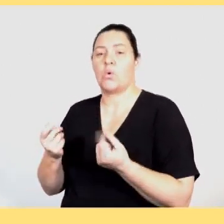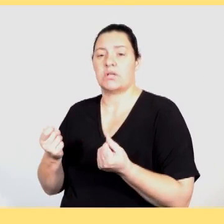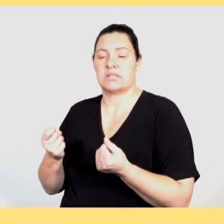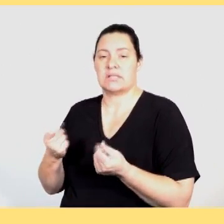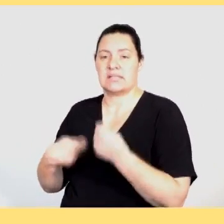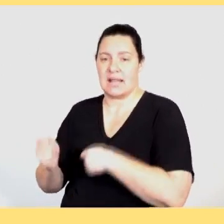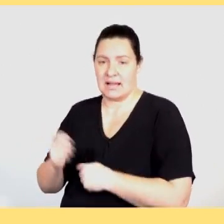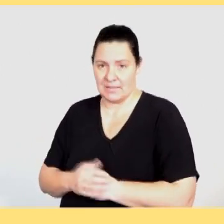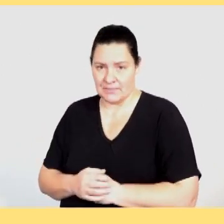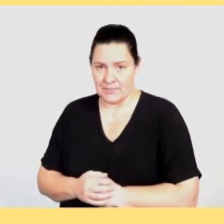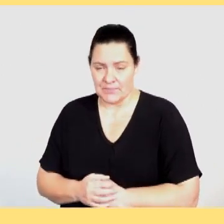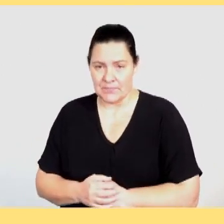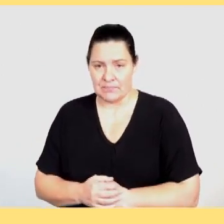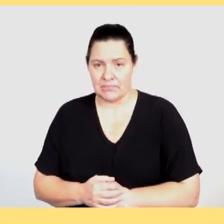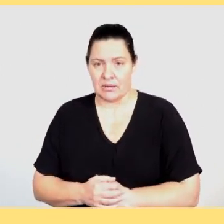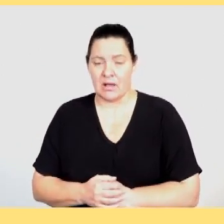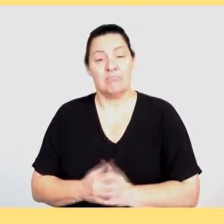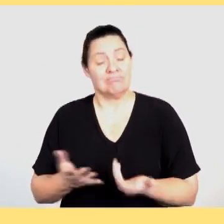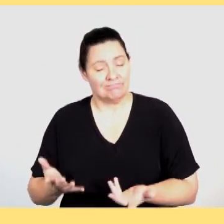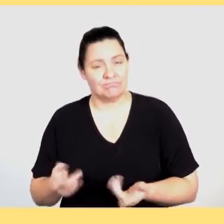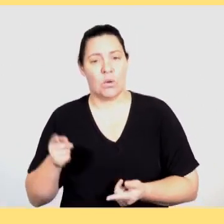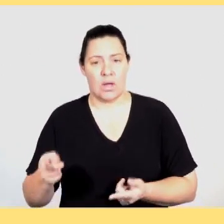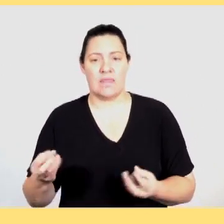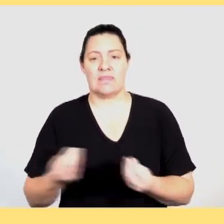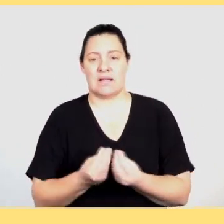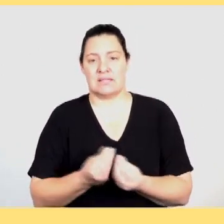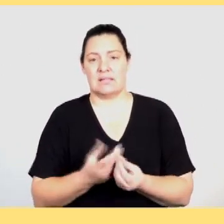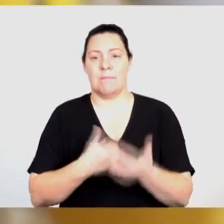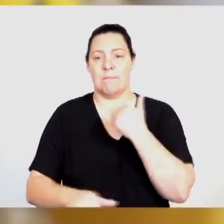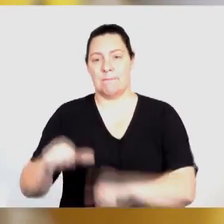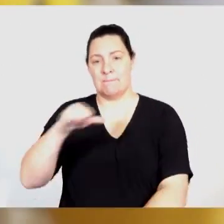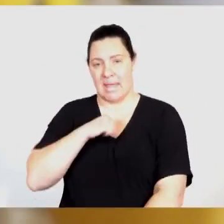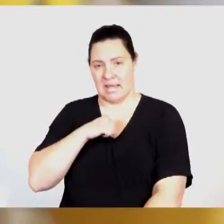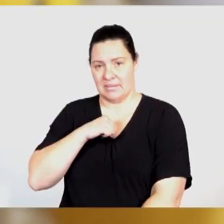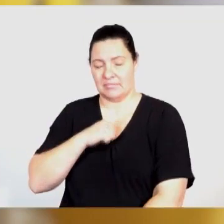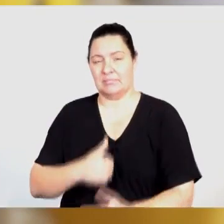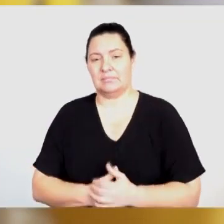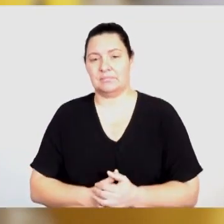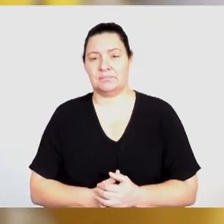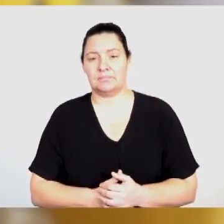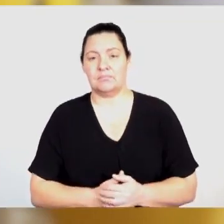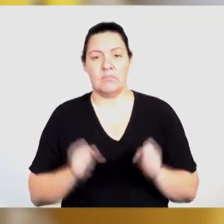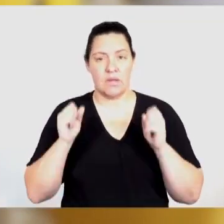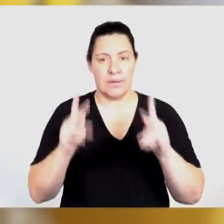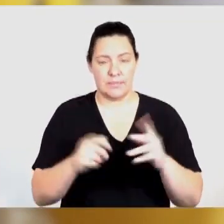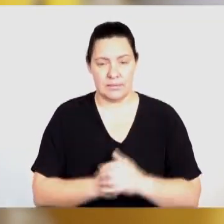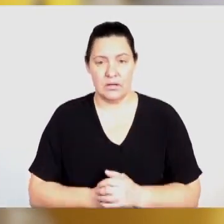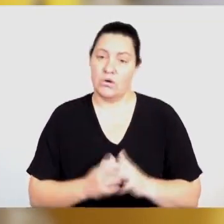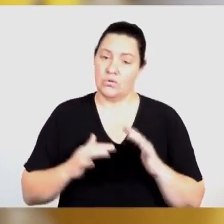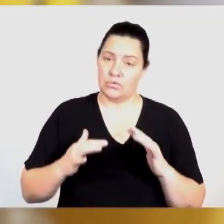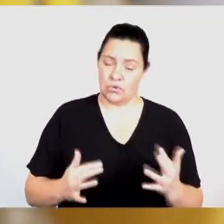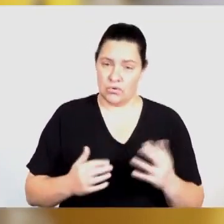our cost of sales. That is when goods have been returned.